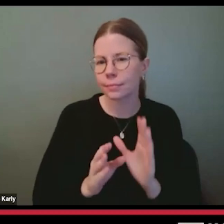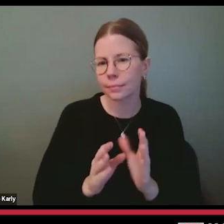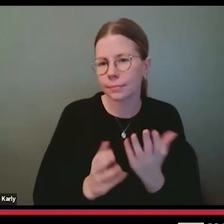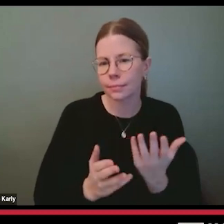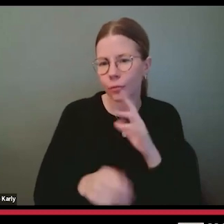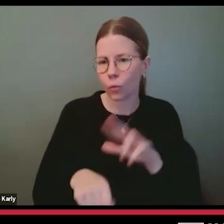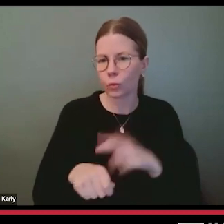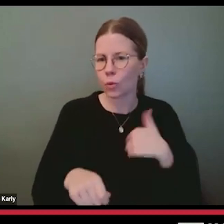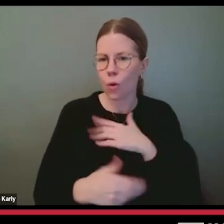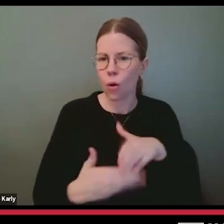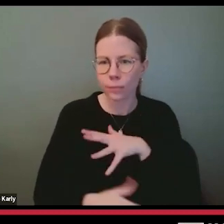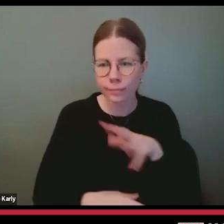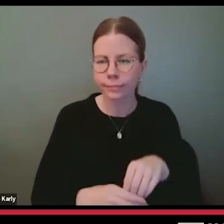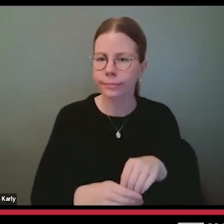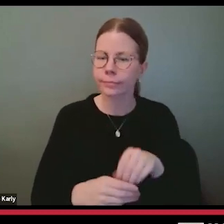and